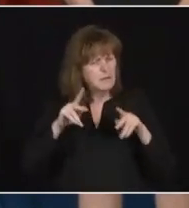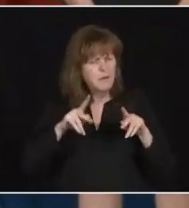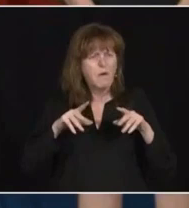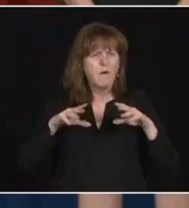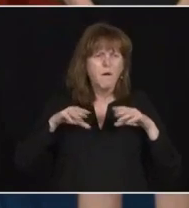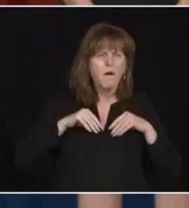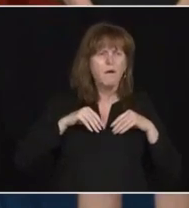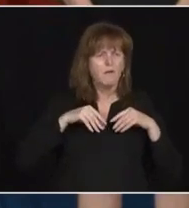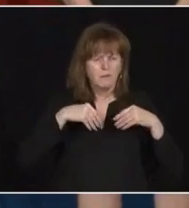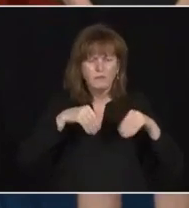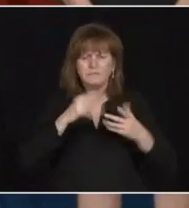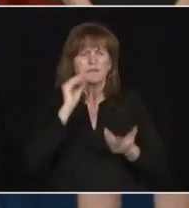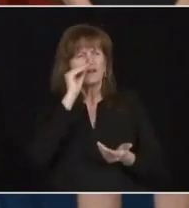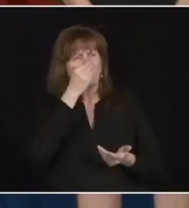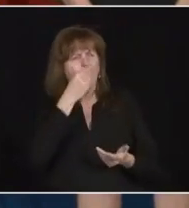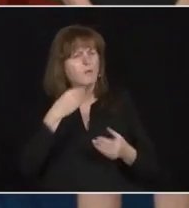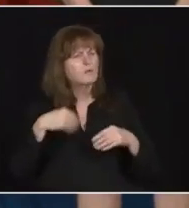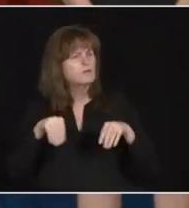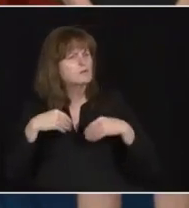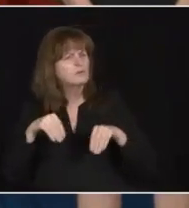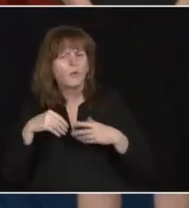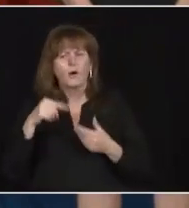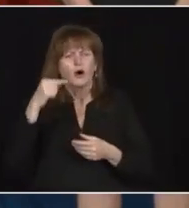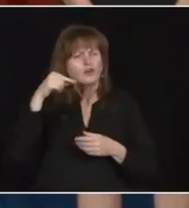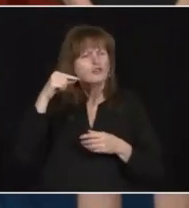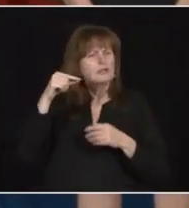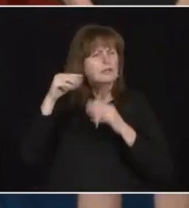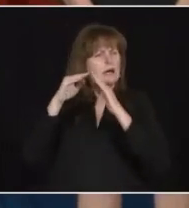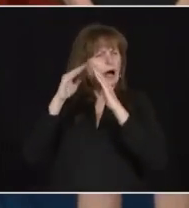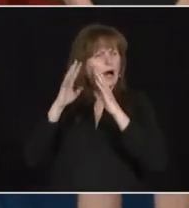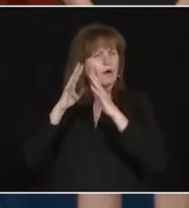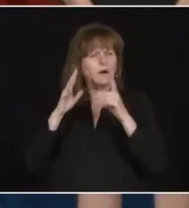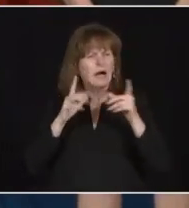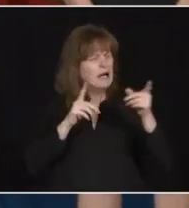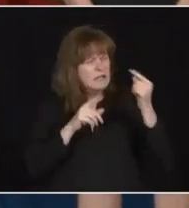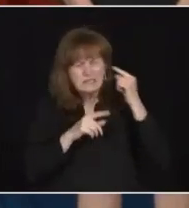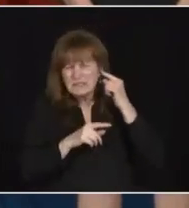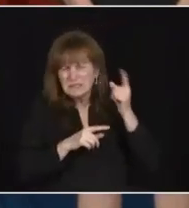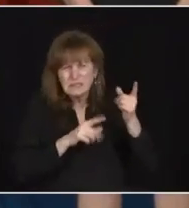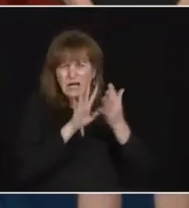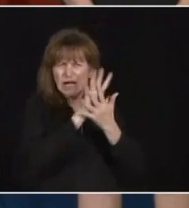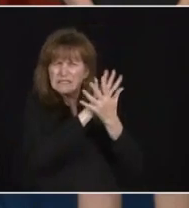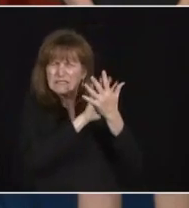with garden centers that are... Sorry, Randy, you're very muffled. ...to a grocery store